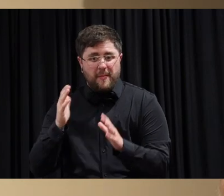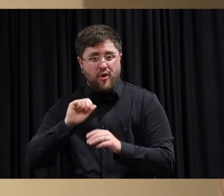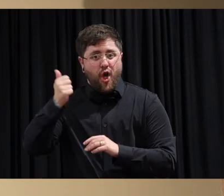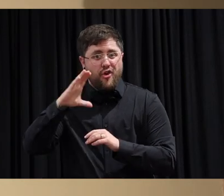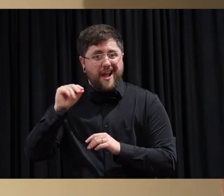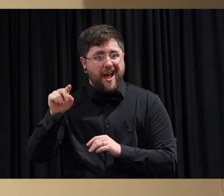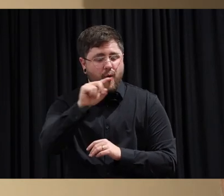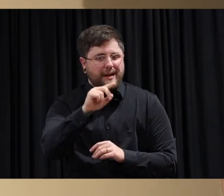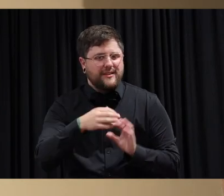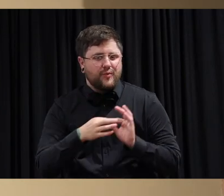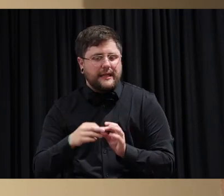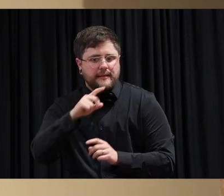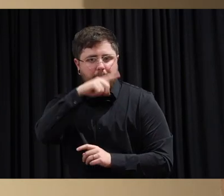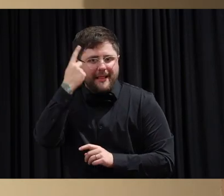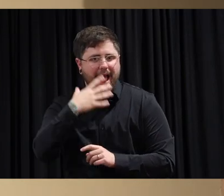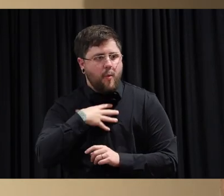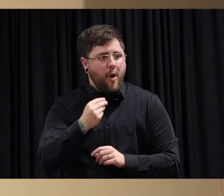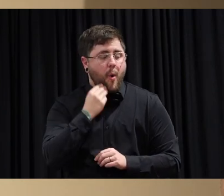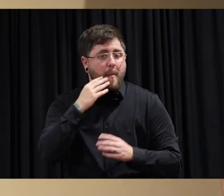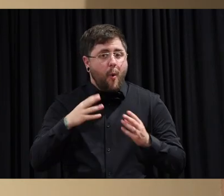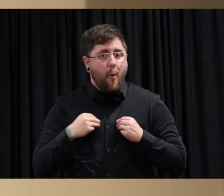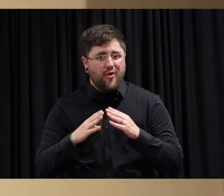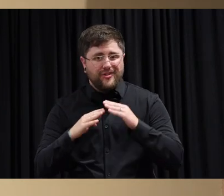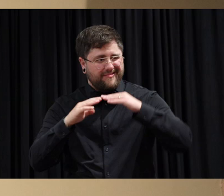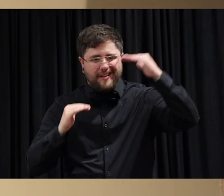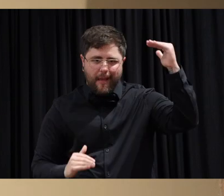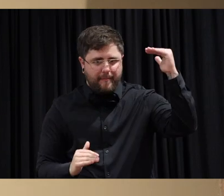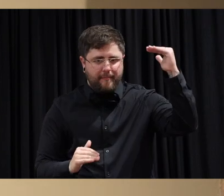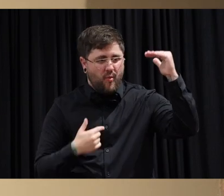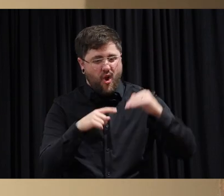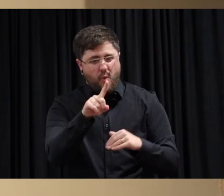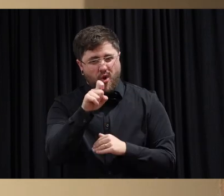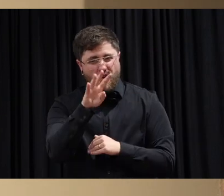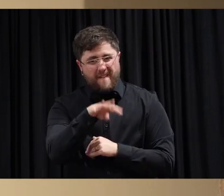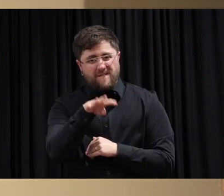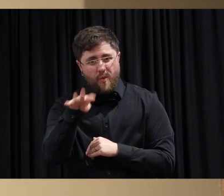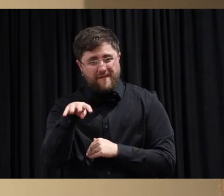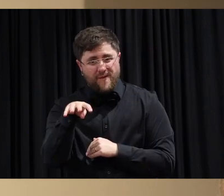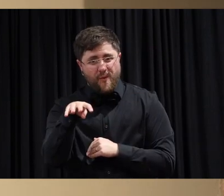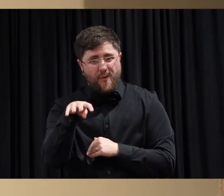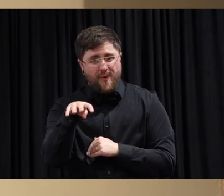it relates to the black-white home ownership gap. We are 144 out of